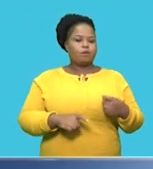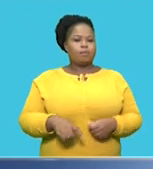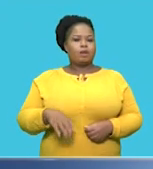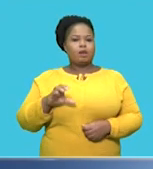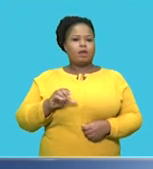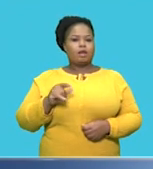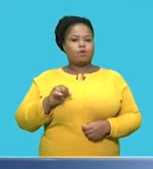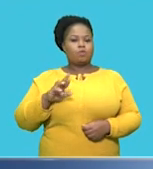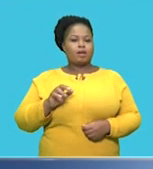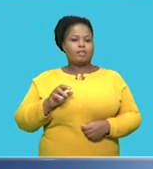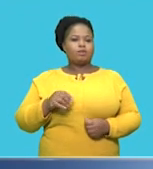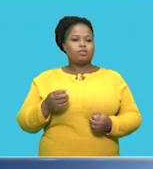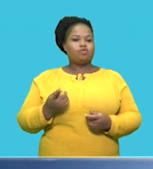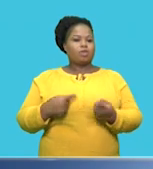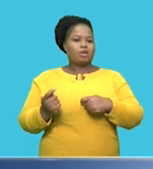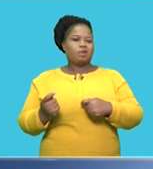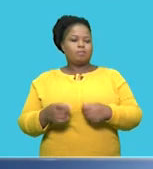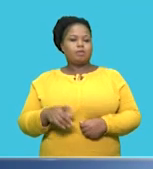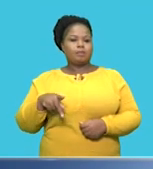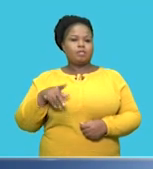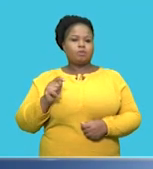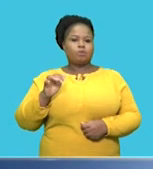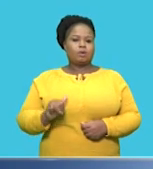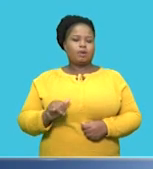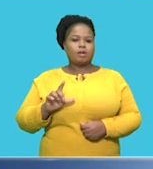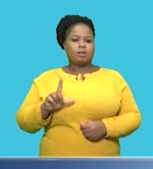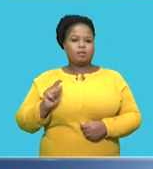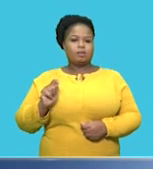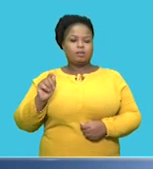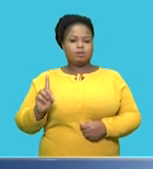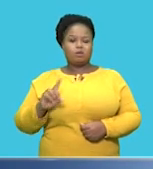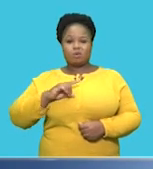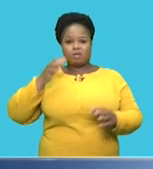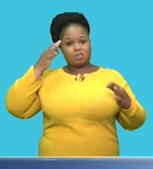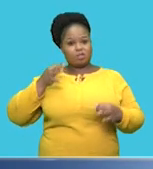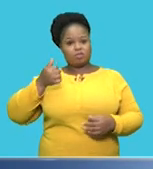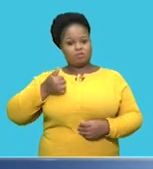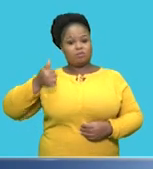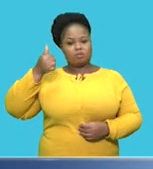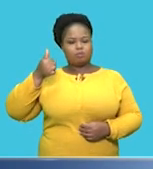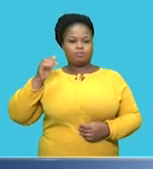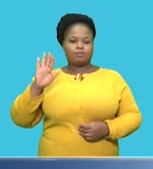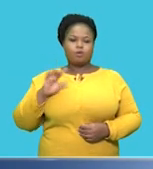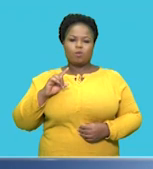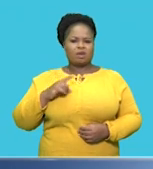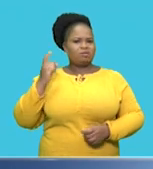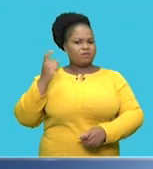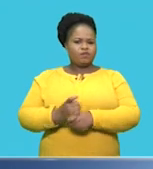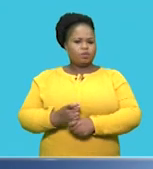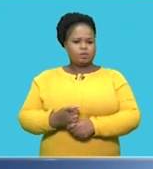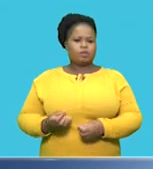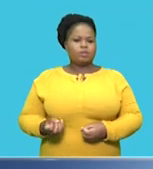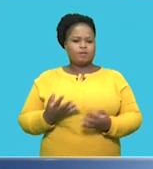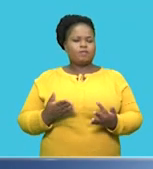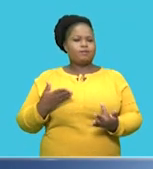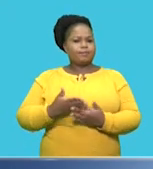Trading Pty Limited. The complaint was lodged against the decision of the head of RAV, who refused to grant the